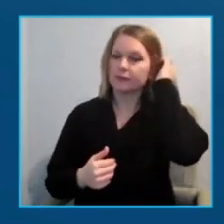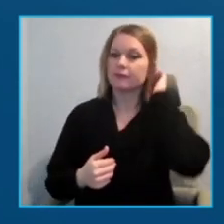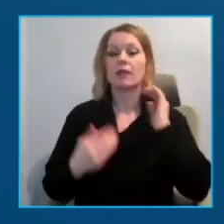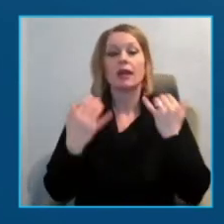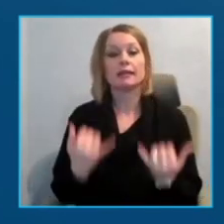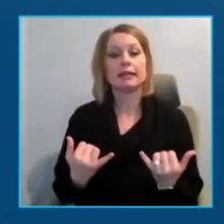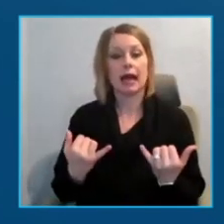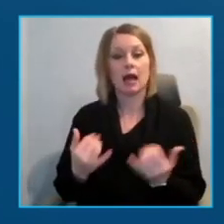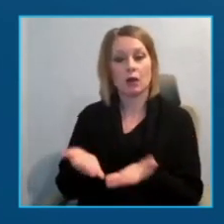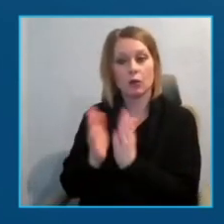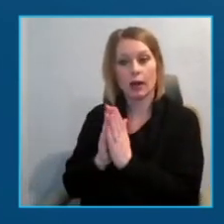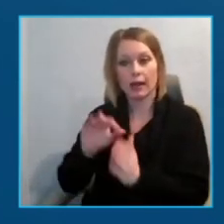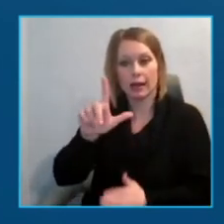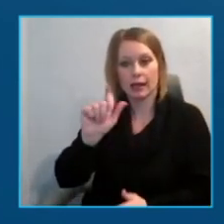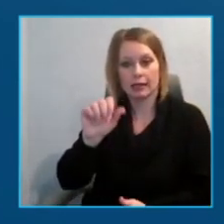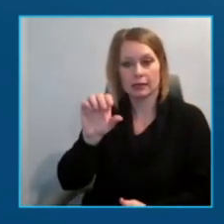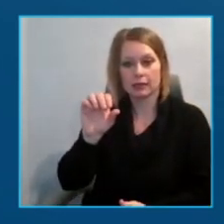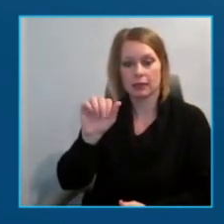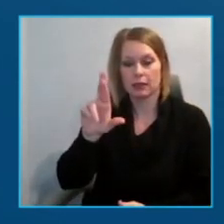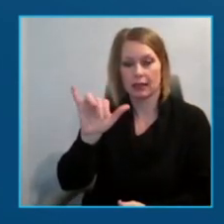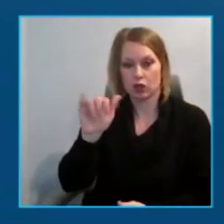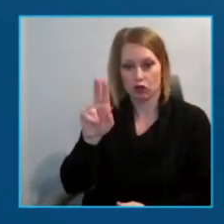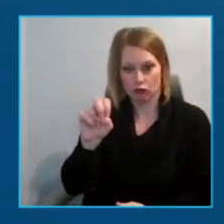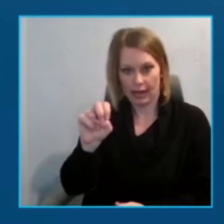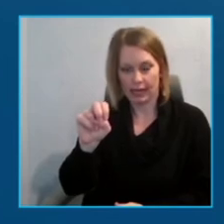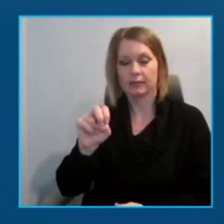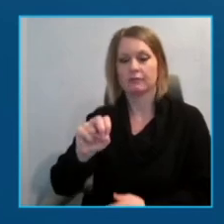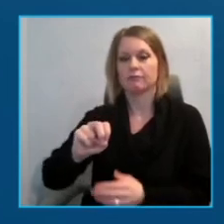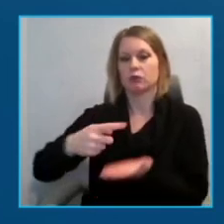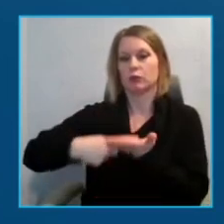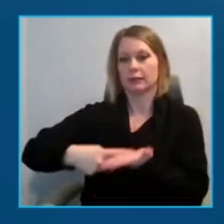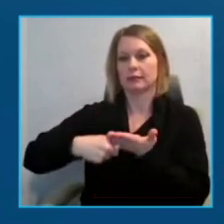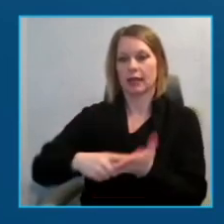to go over the agenda and meeting protocols for today.